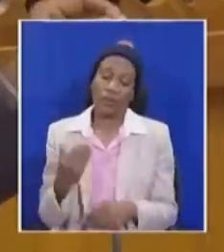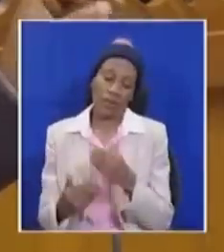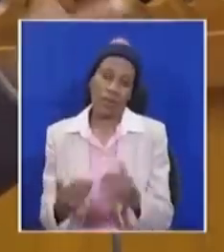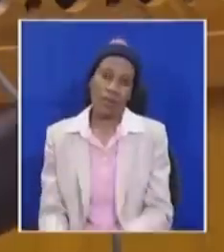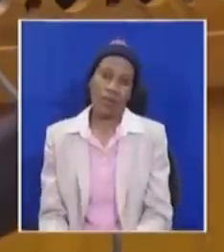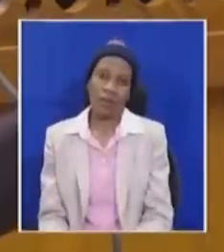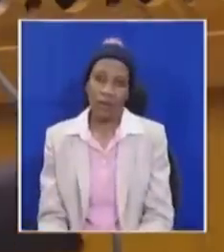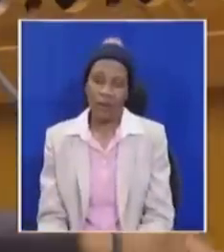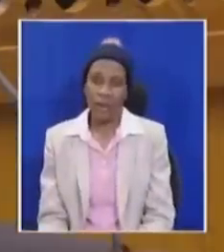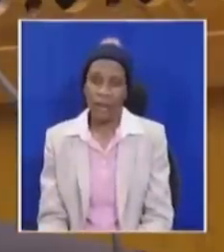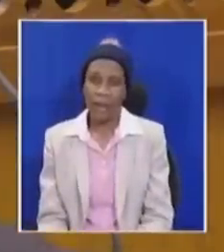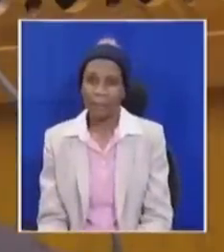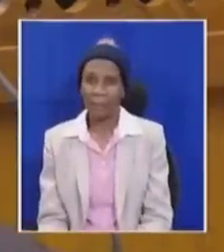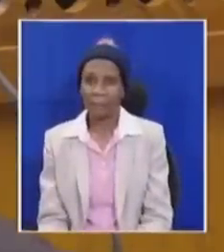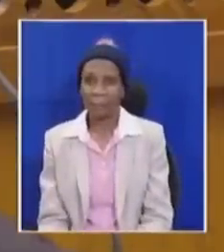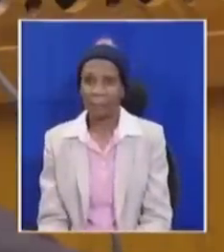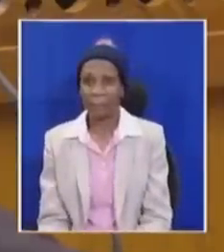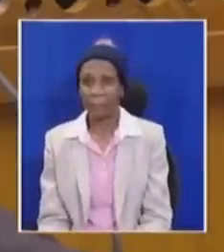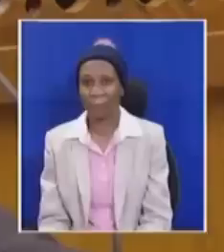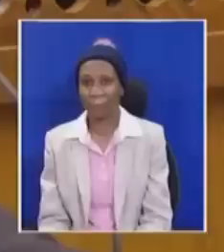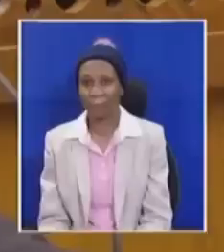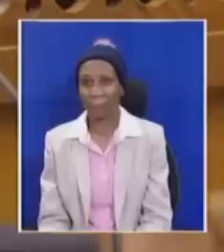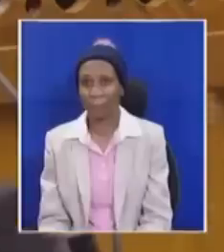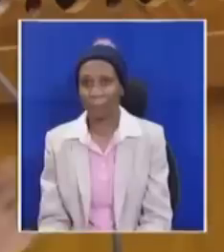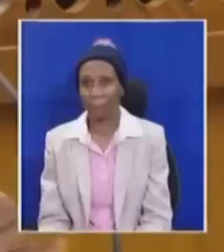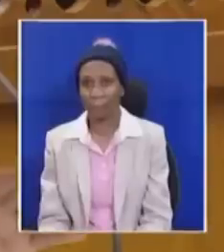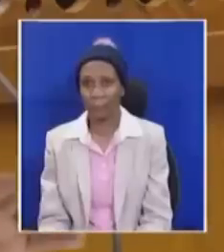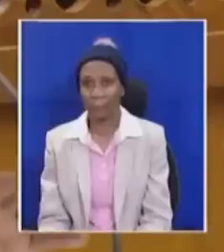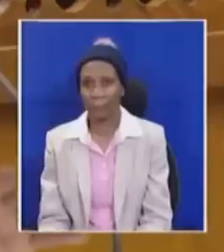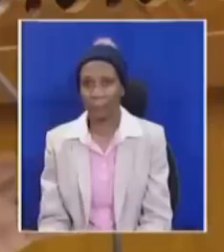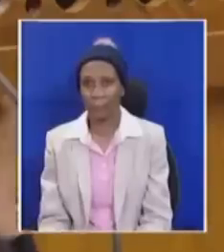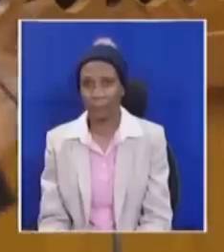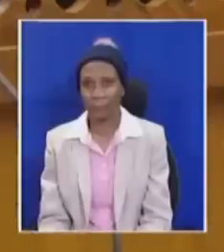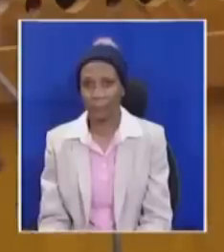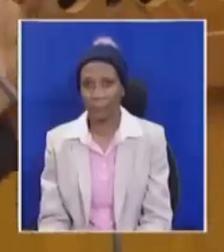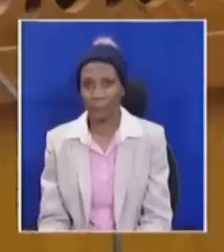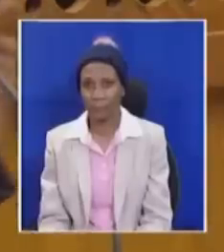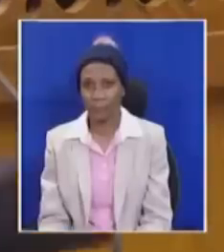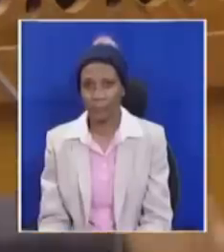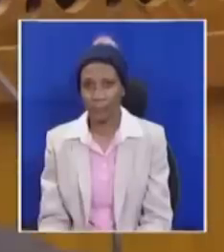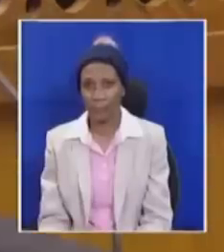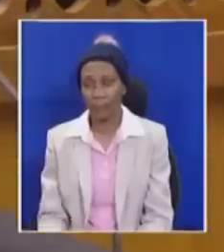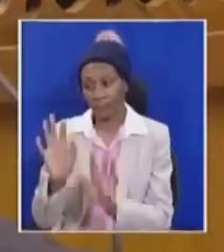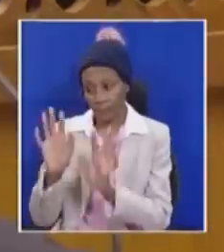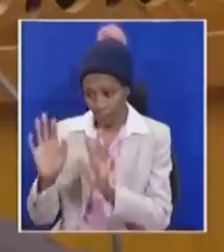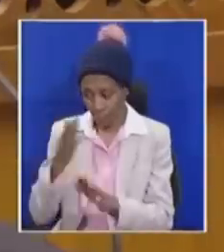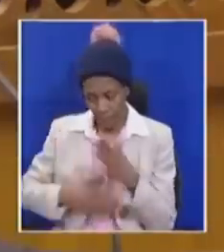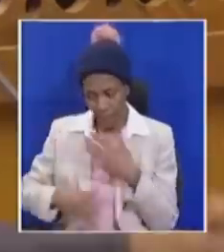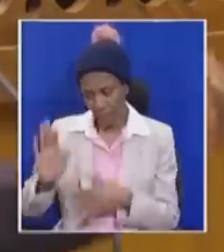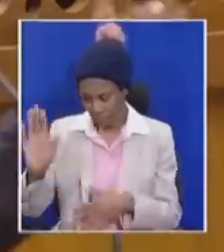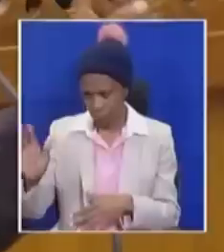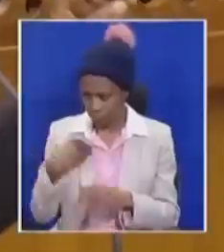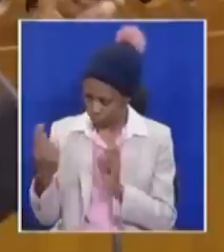answer the question. Please don't be distracted. Let's talk. Let's talk.